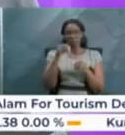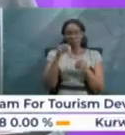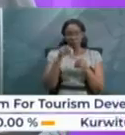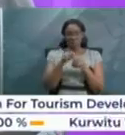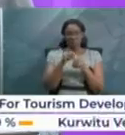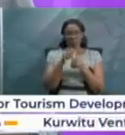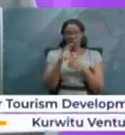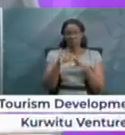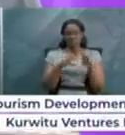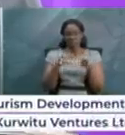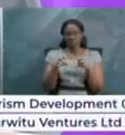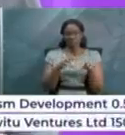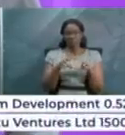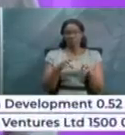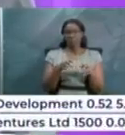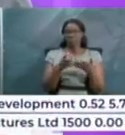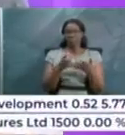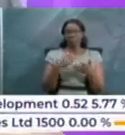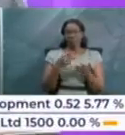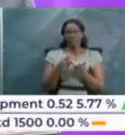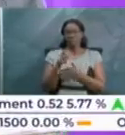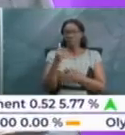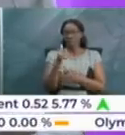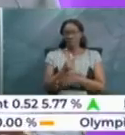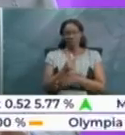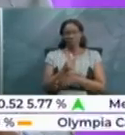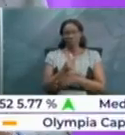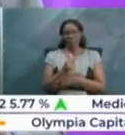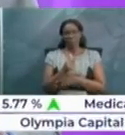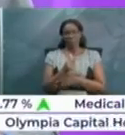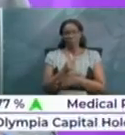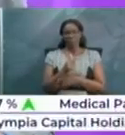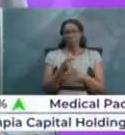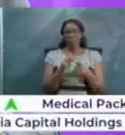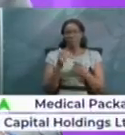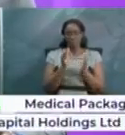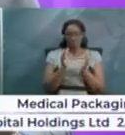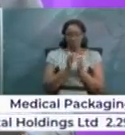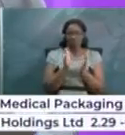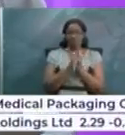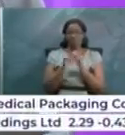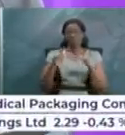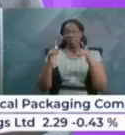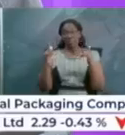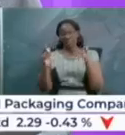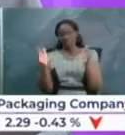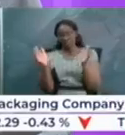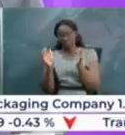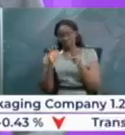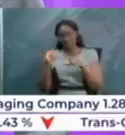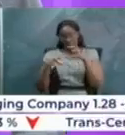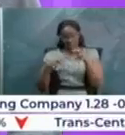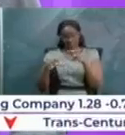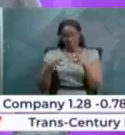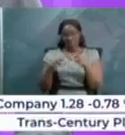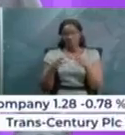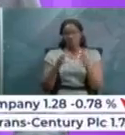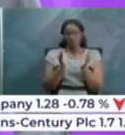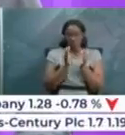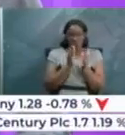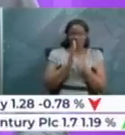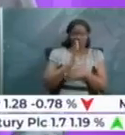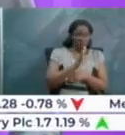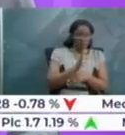and luckily I've not yet bought the stuffed animals. Yes. There's the small version and the big version. The small version goes for 400 Kenya